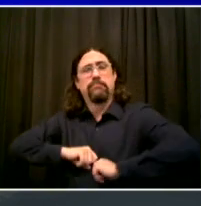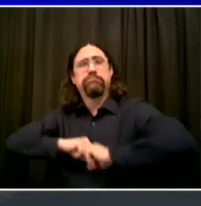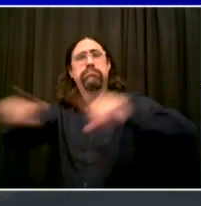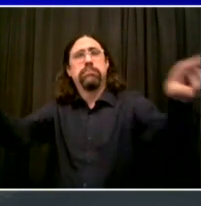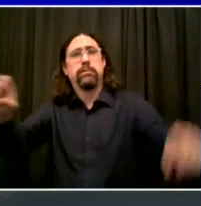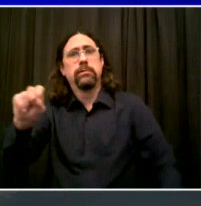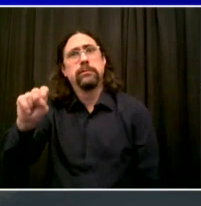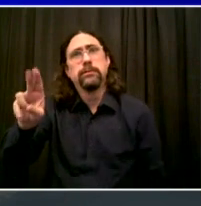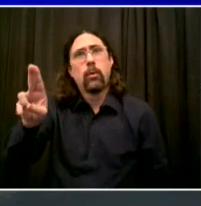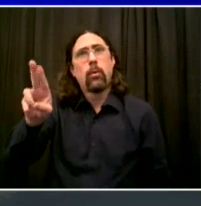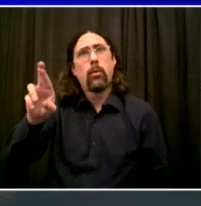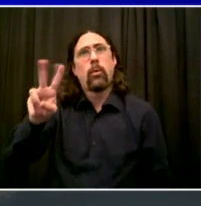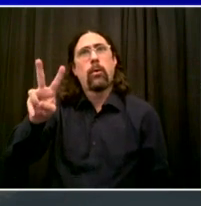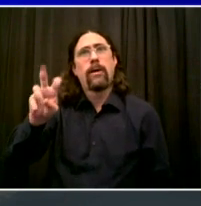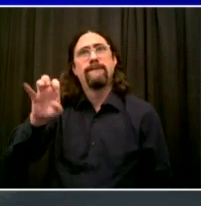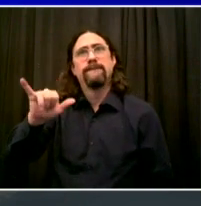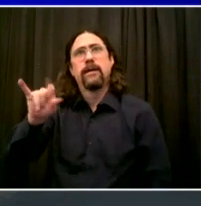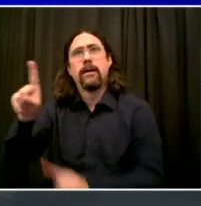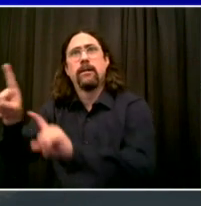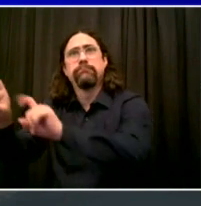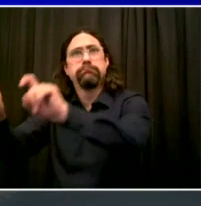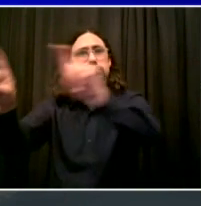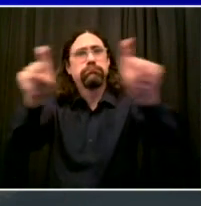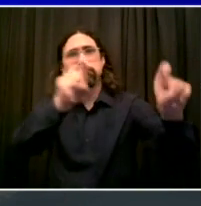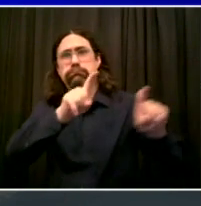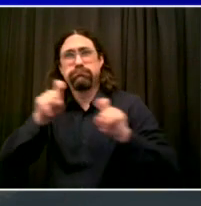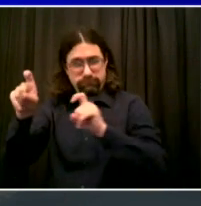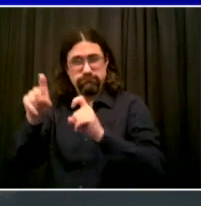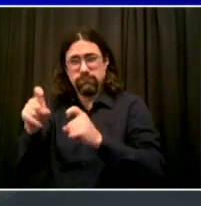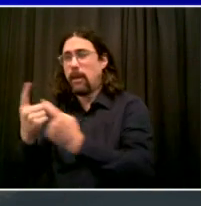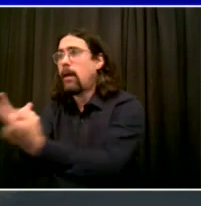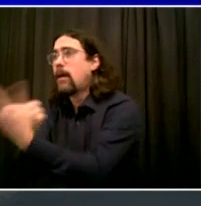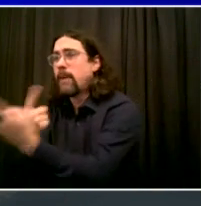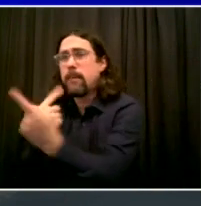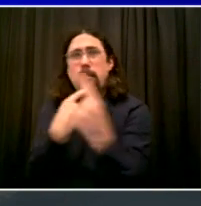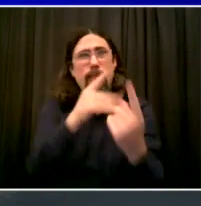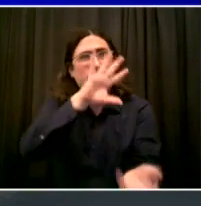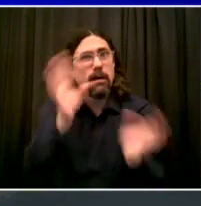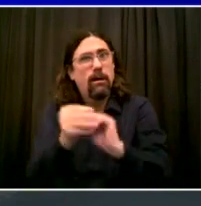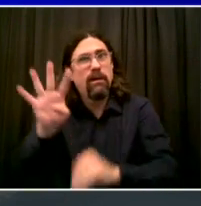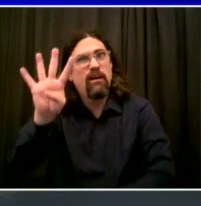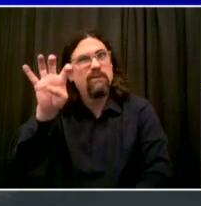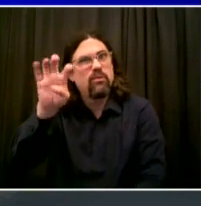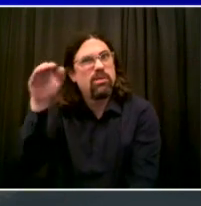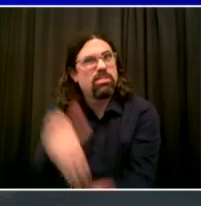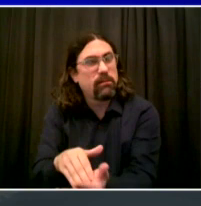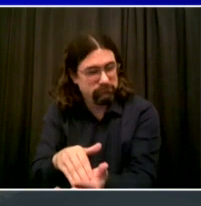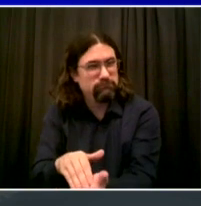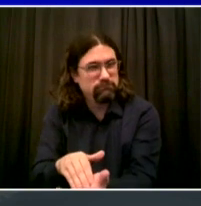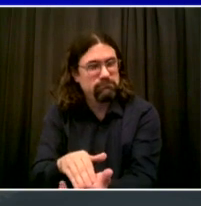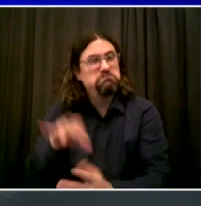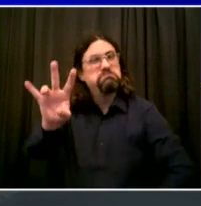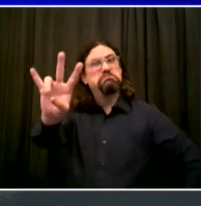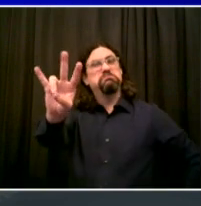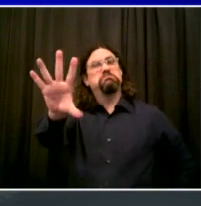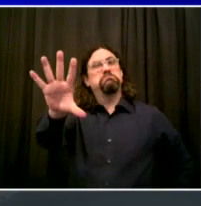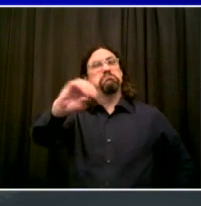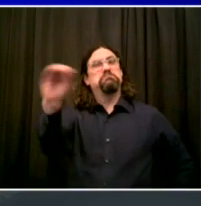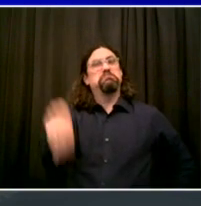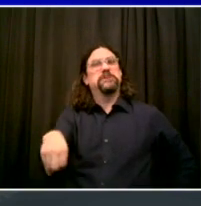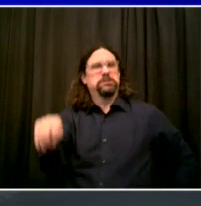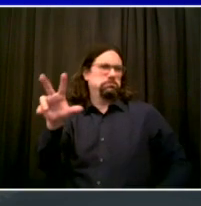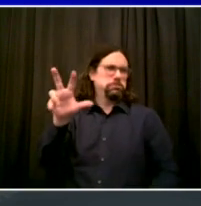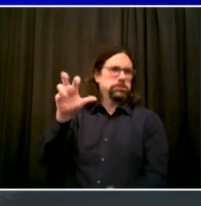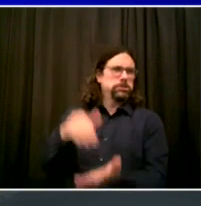open and we want our kids to go to school in September. And we've talked about how we'll do it. For now, with a blended learning approach, where the